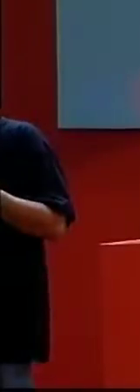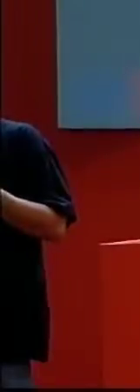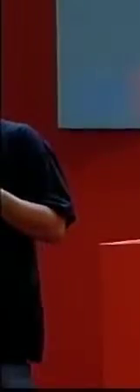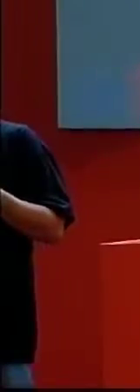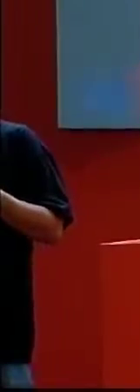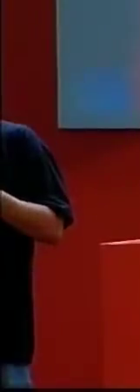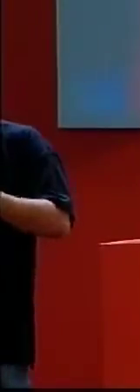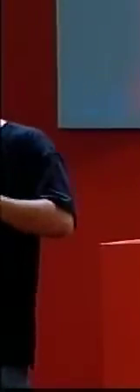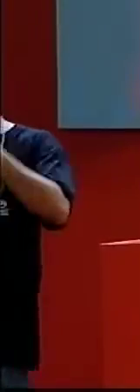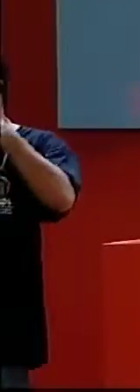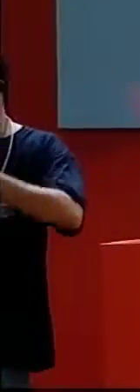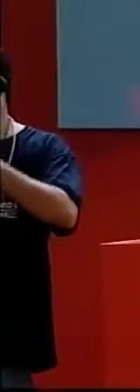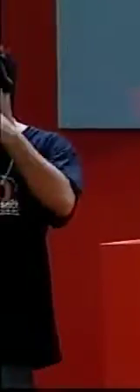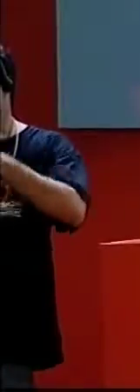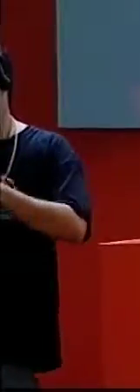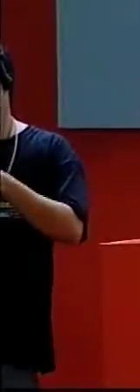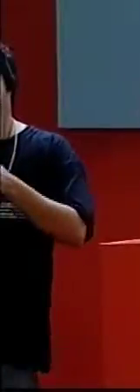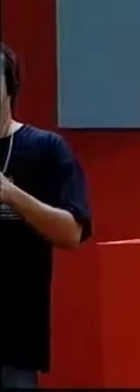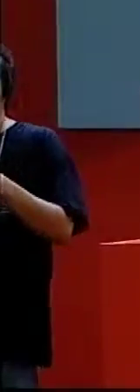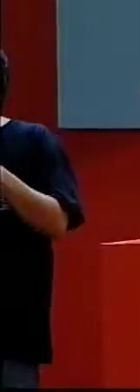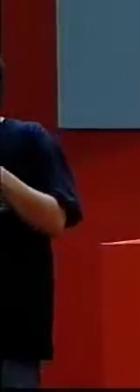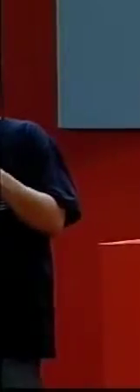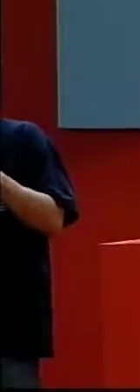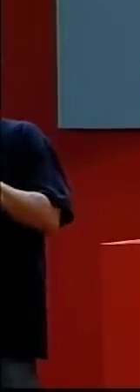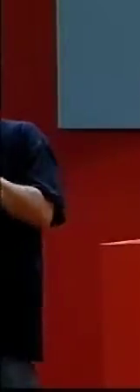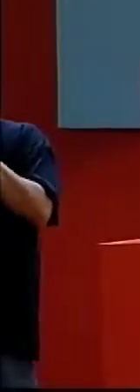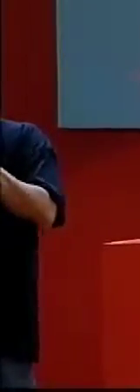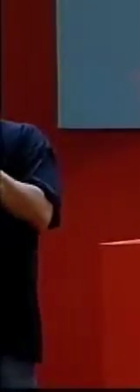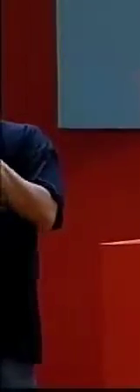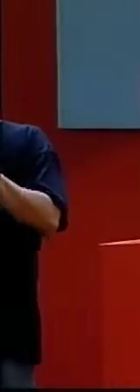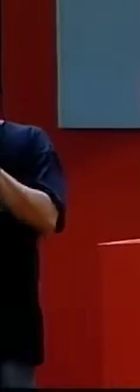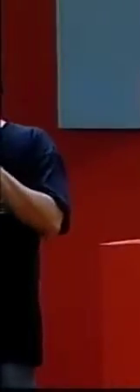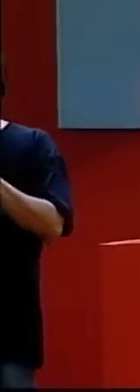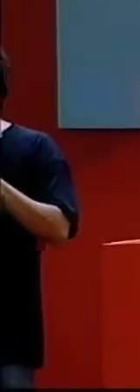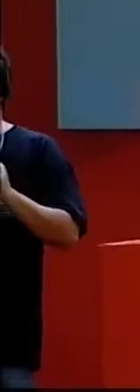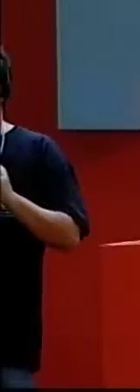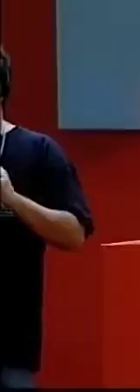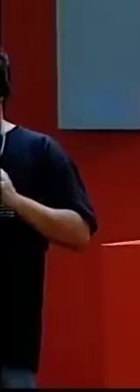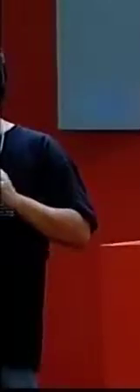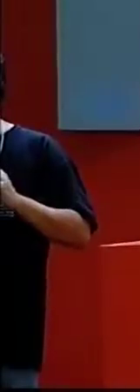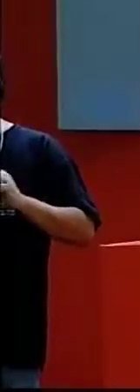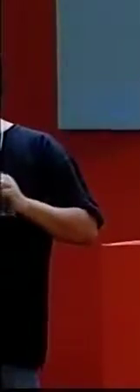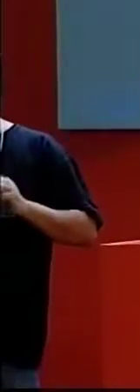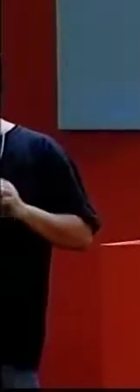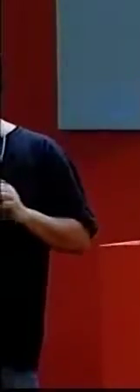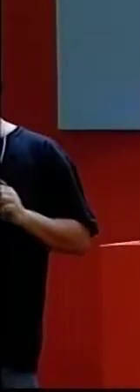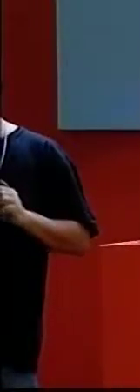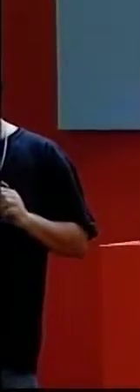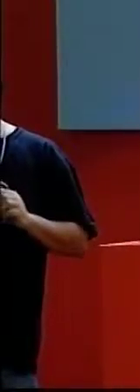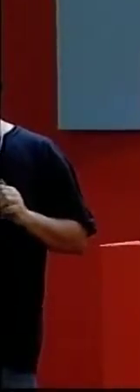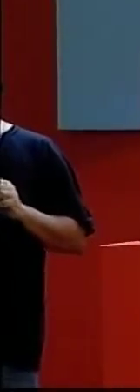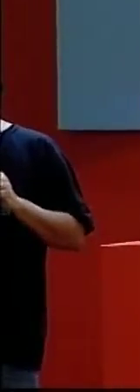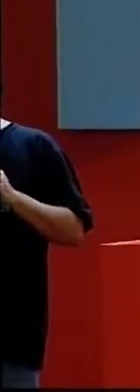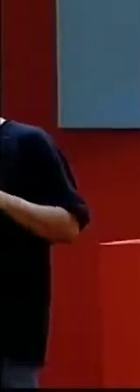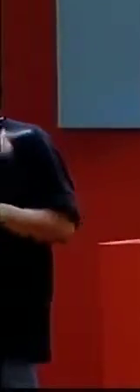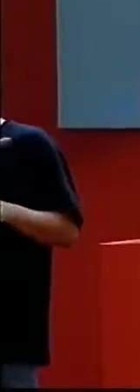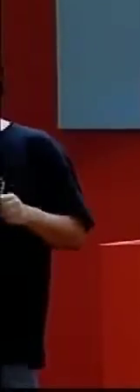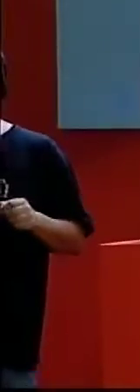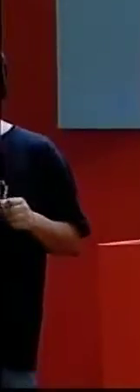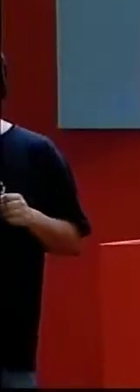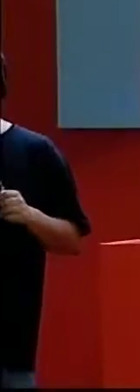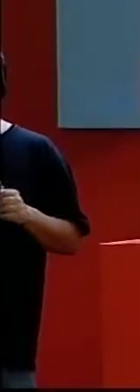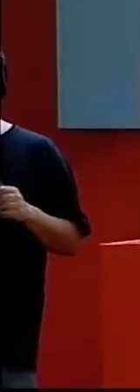negotiations, and the fact that in Copenhagen the governments were only able to achieve an